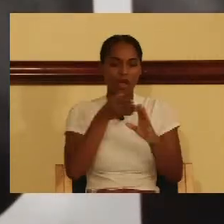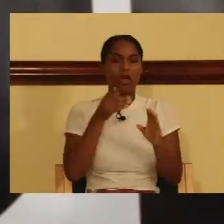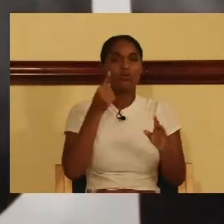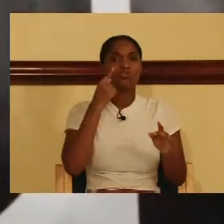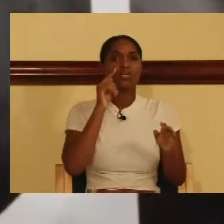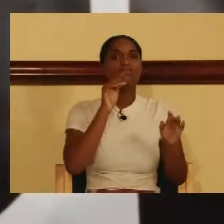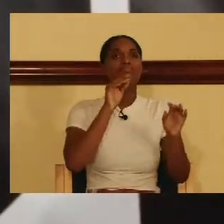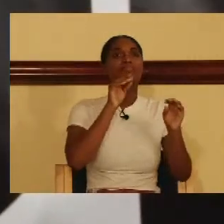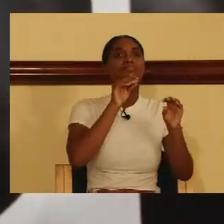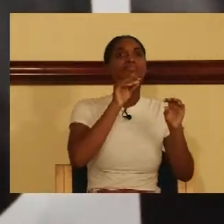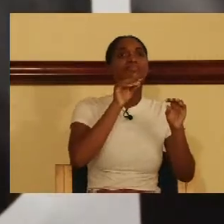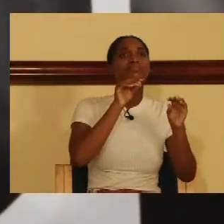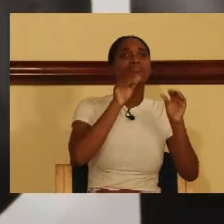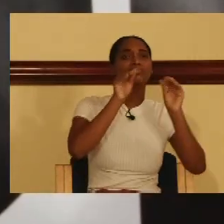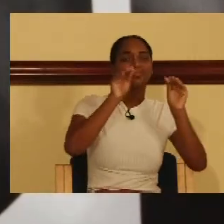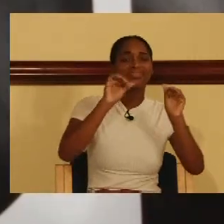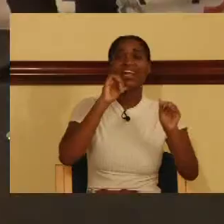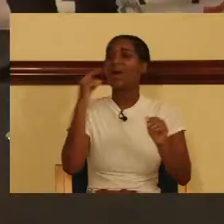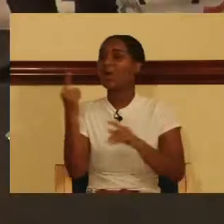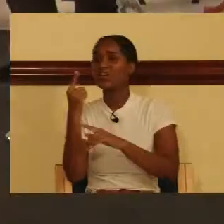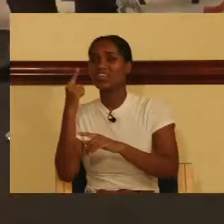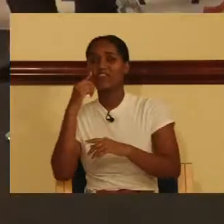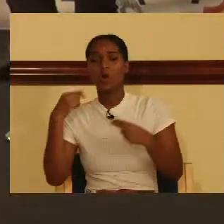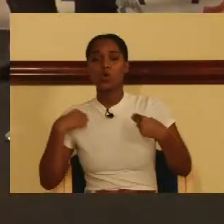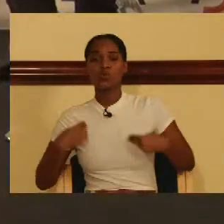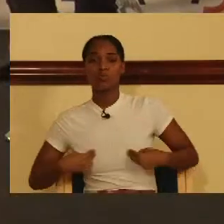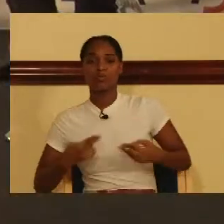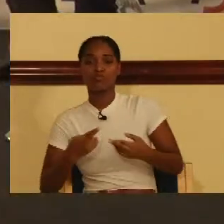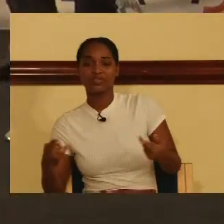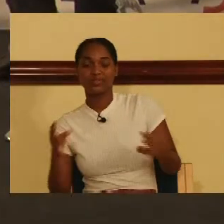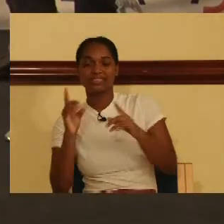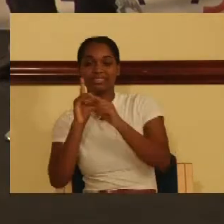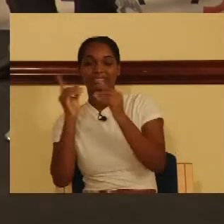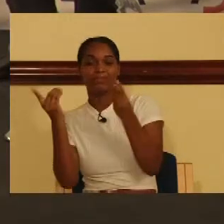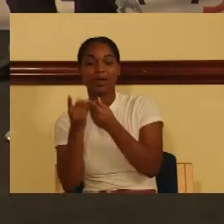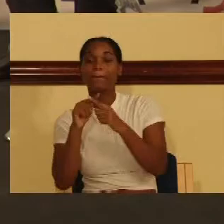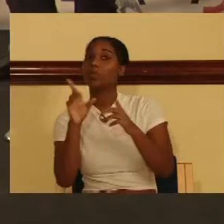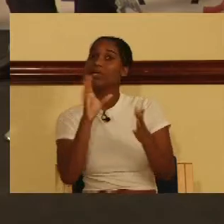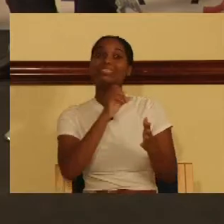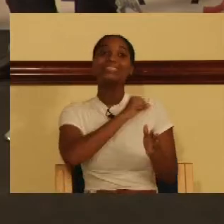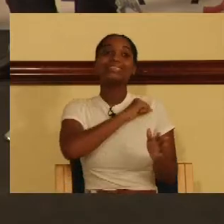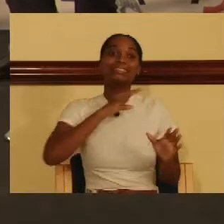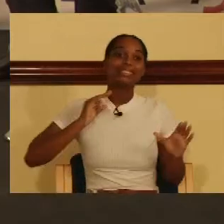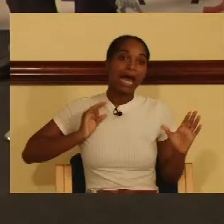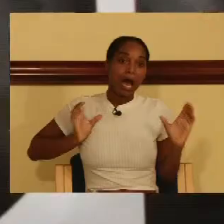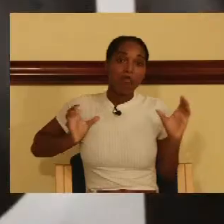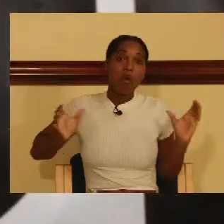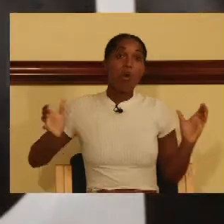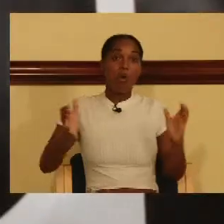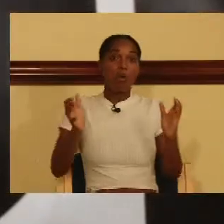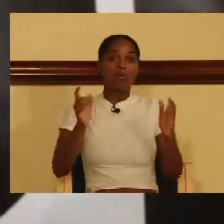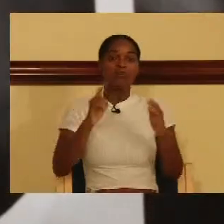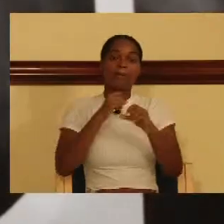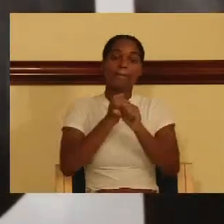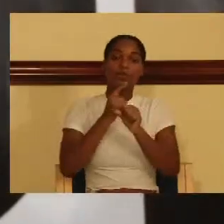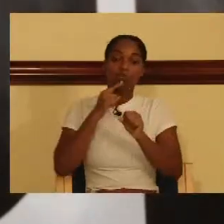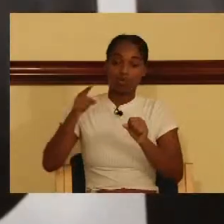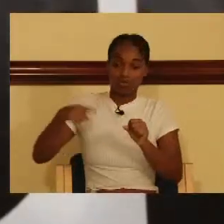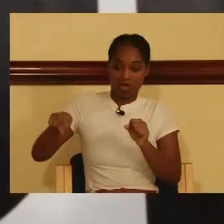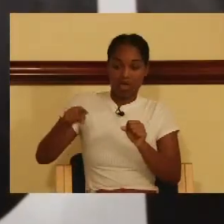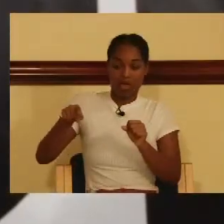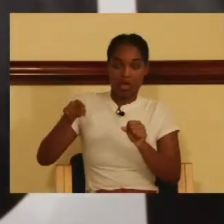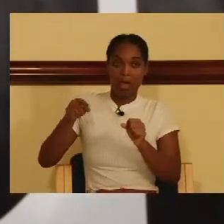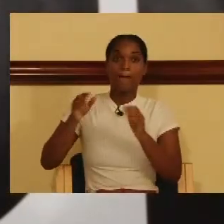sensitize not only the human resources department but the staff in general to equip them and prepare